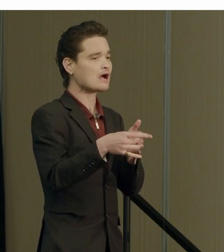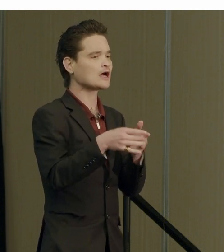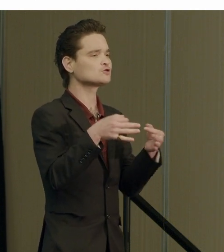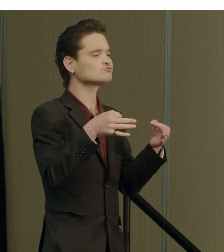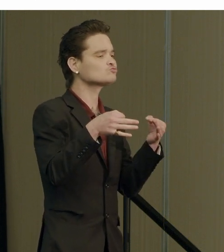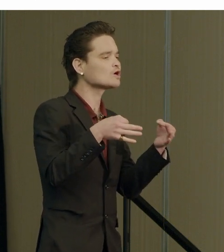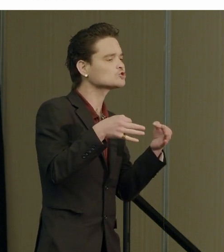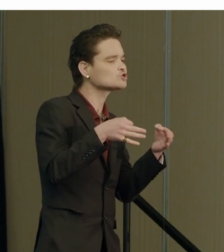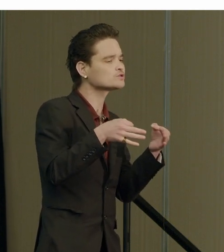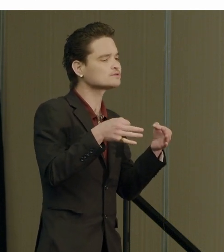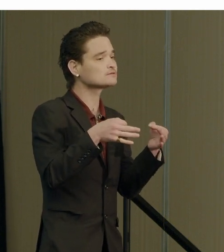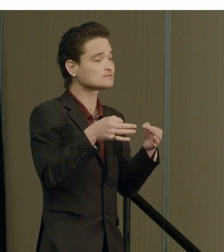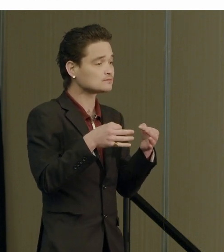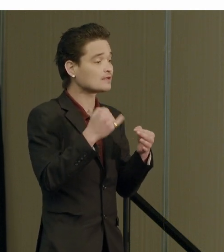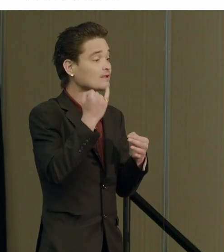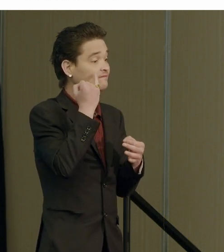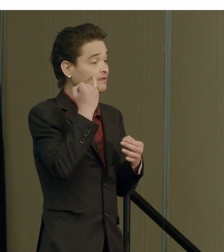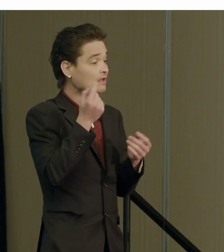Wallet.